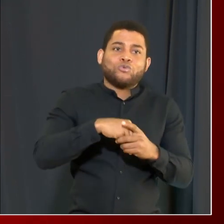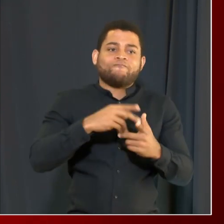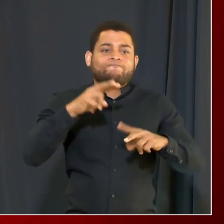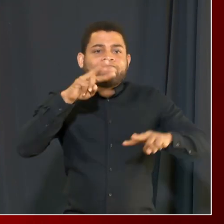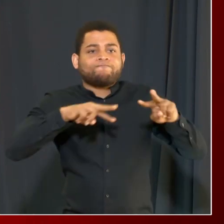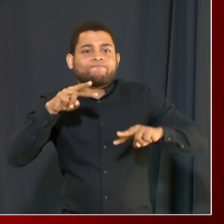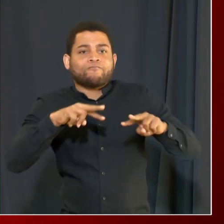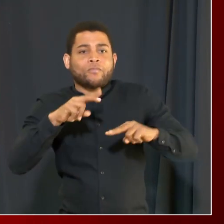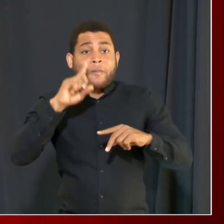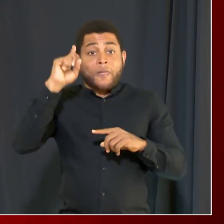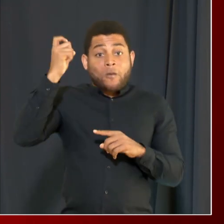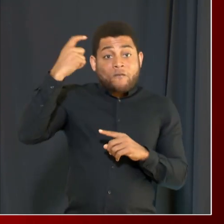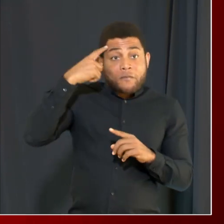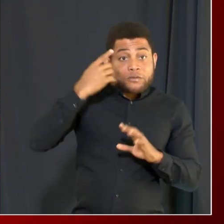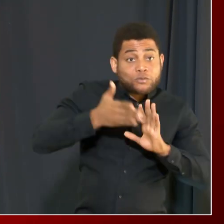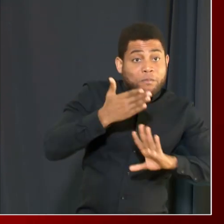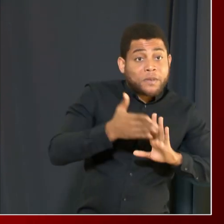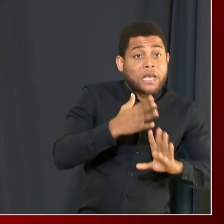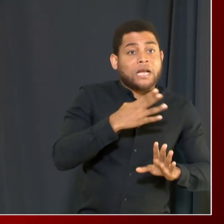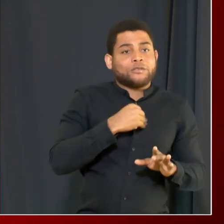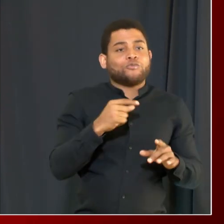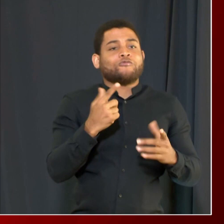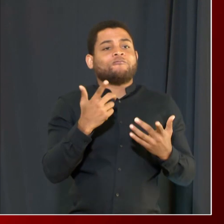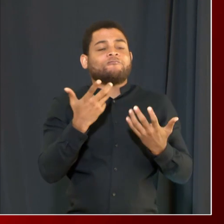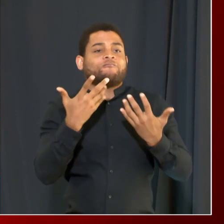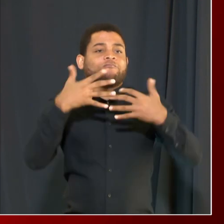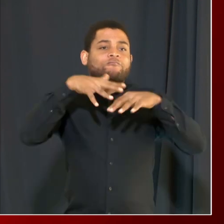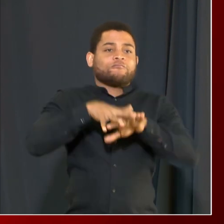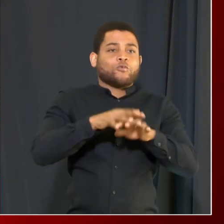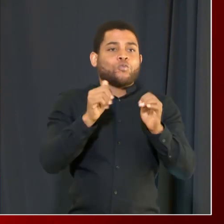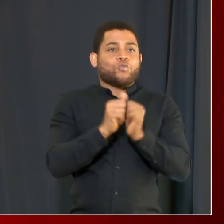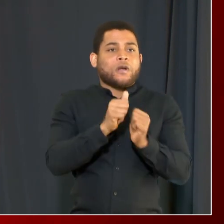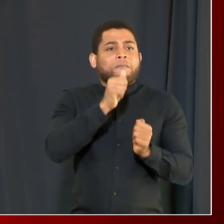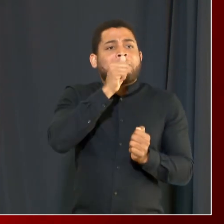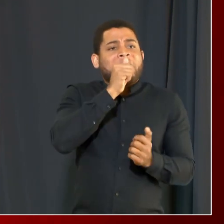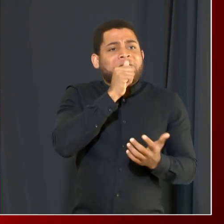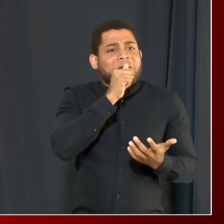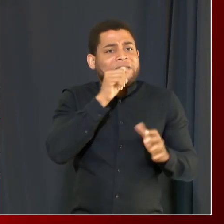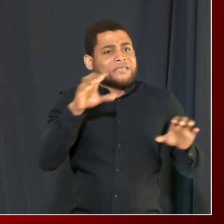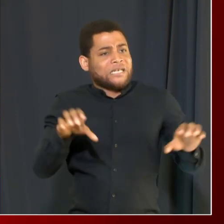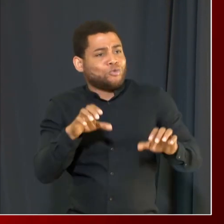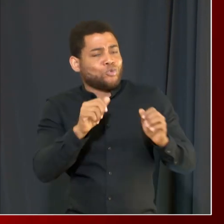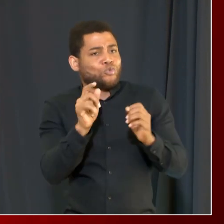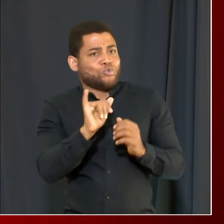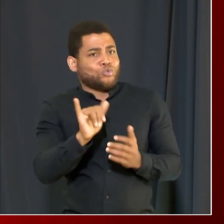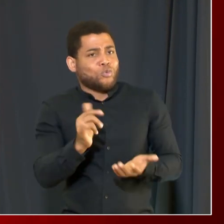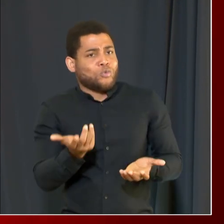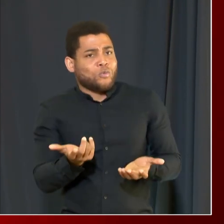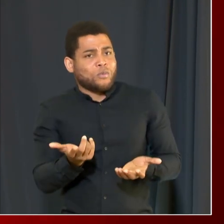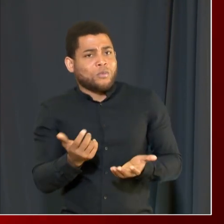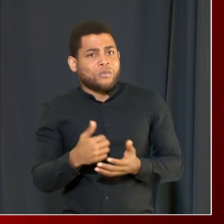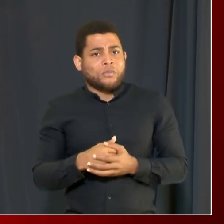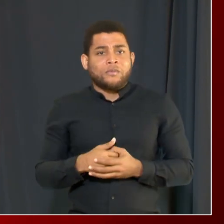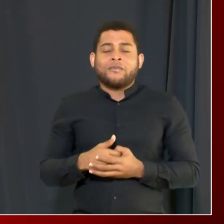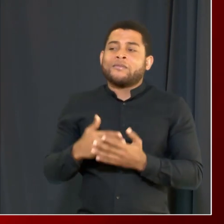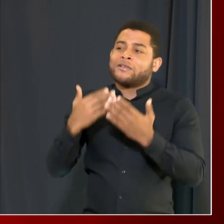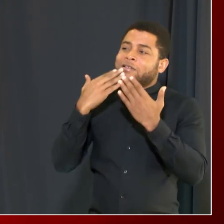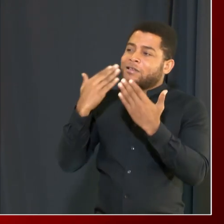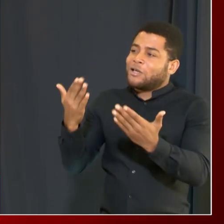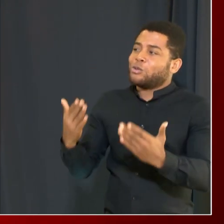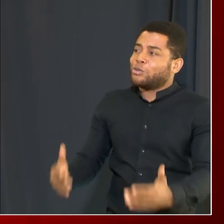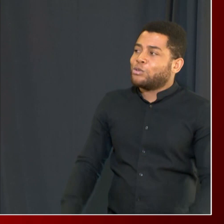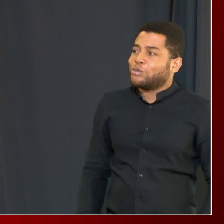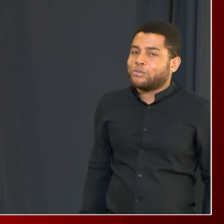government operations and the interplay of private actions with what the government actions were. Thank you. Mm-hmm.